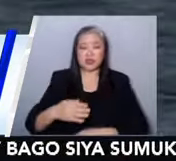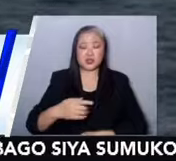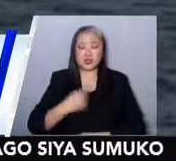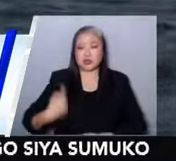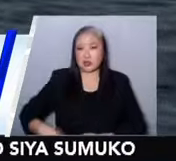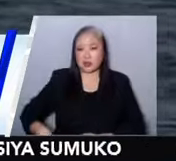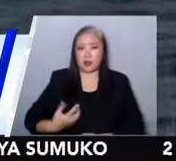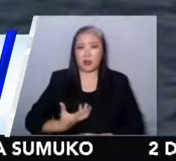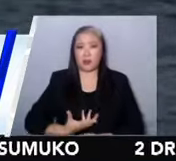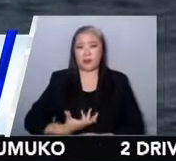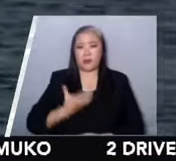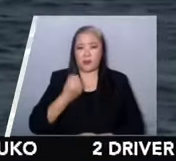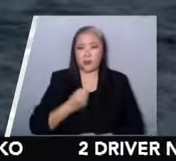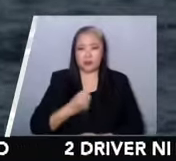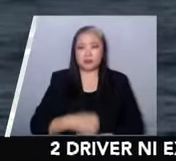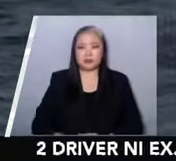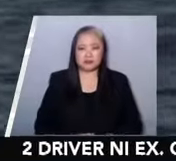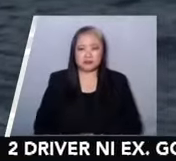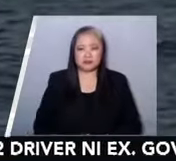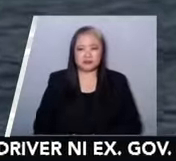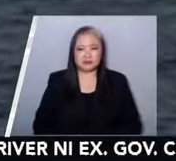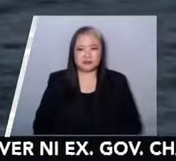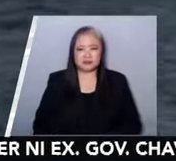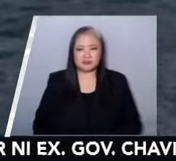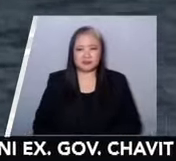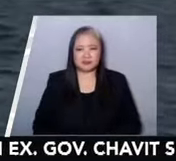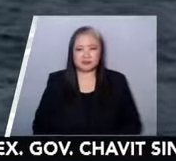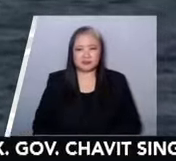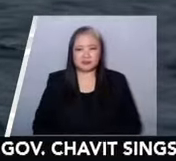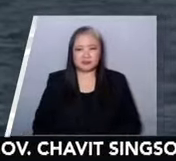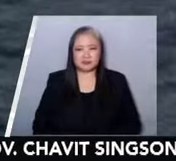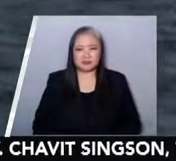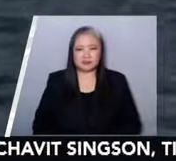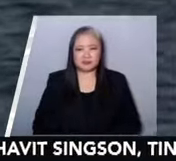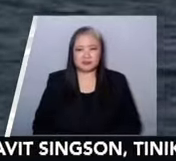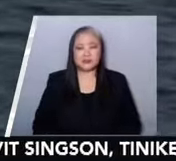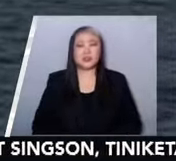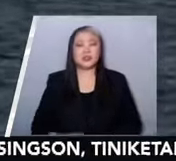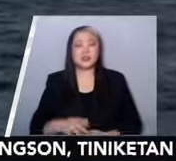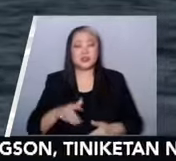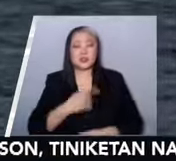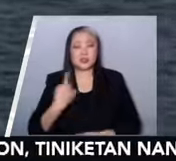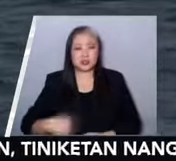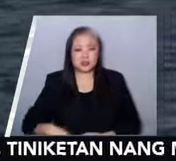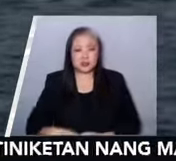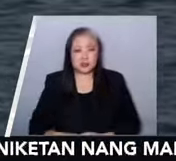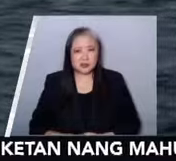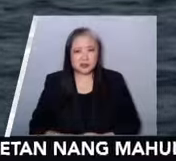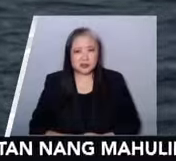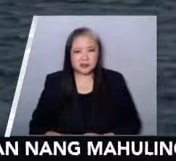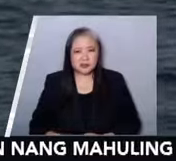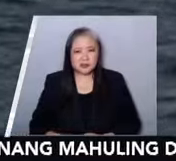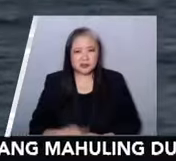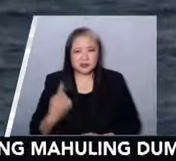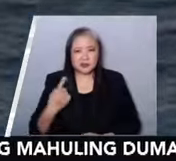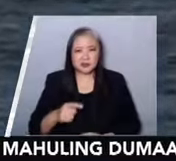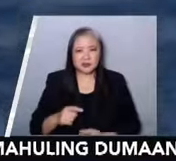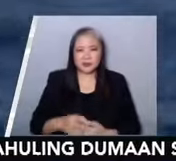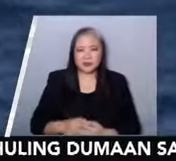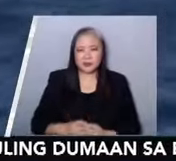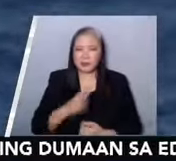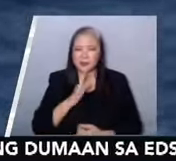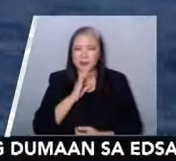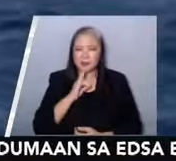of the People's Republic of China. China has indisputable sovereignty over the islands in the South China